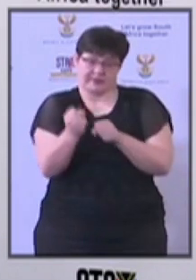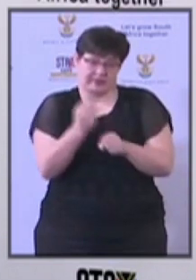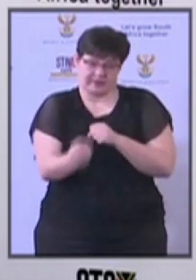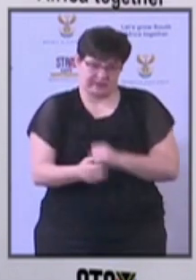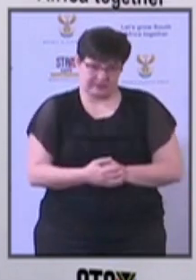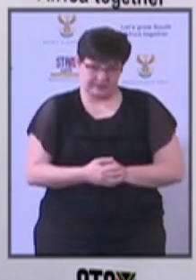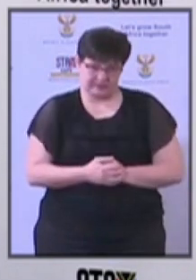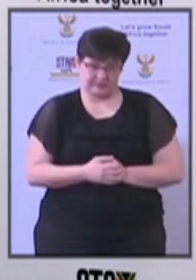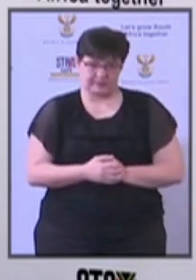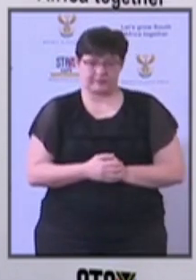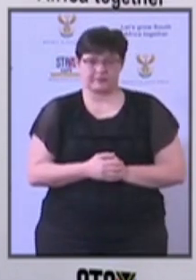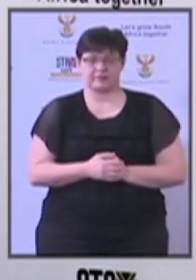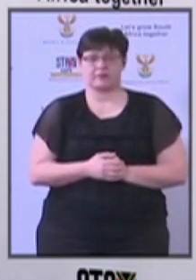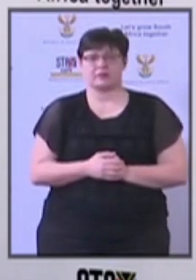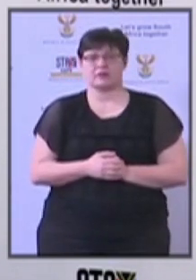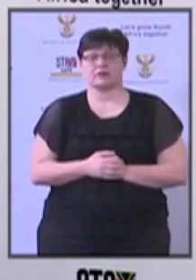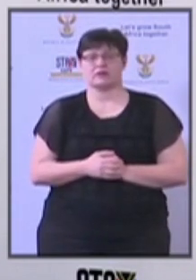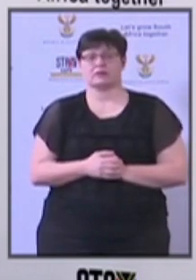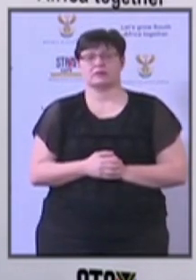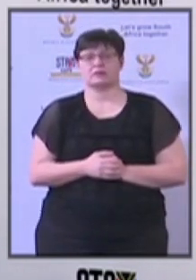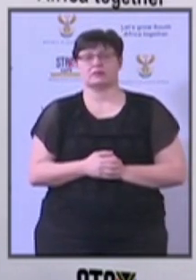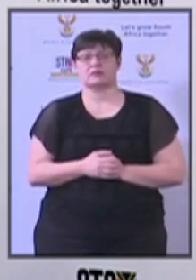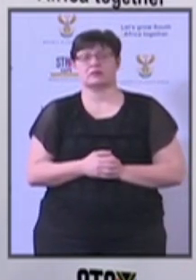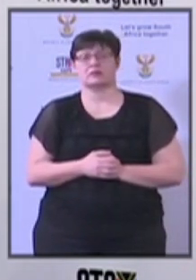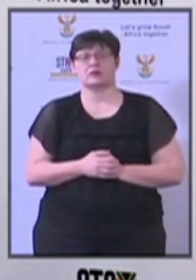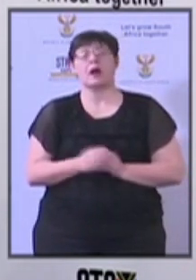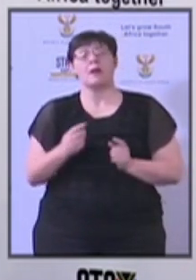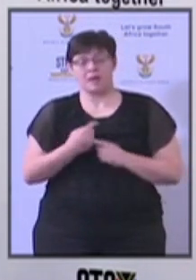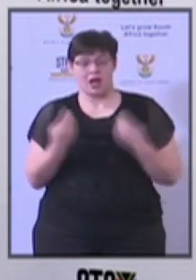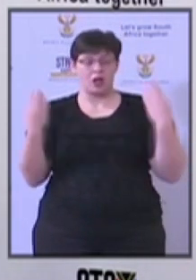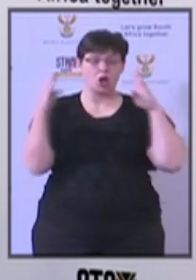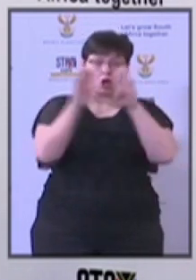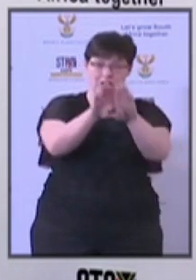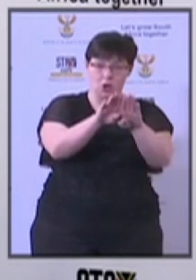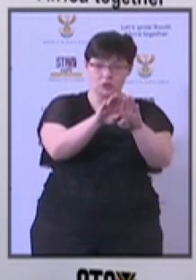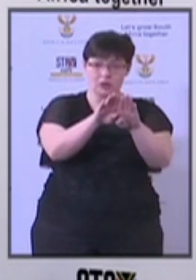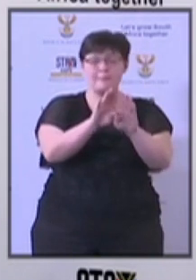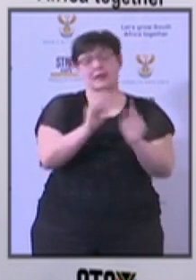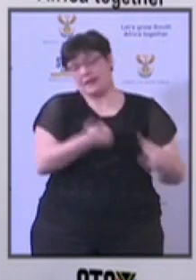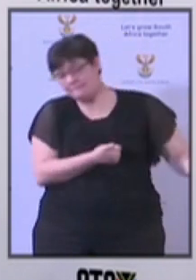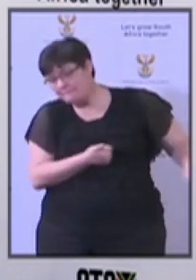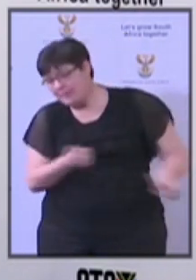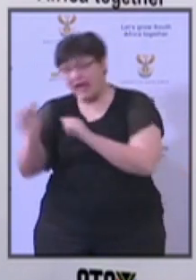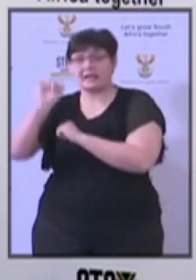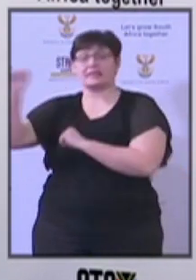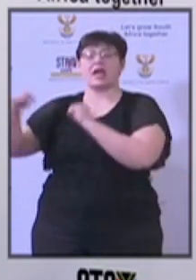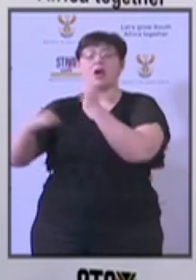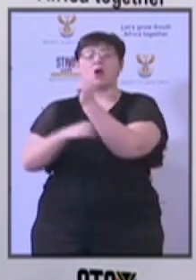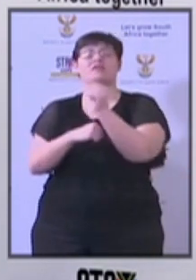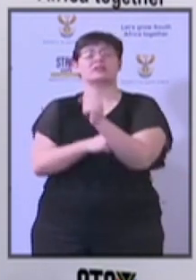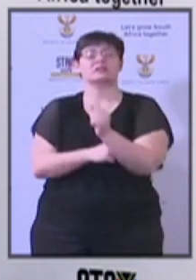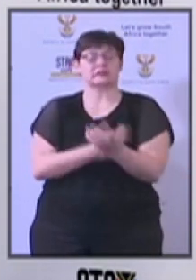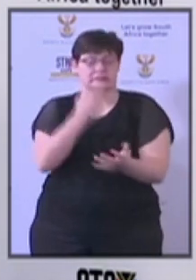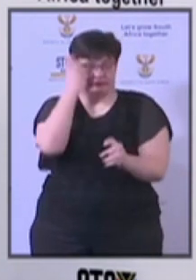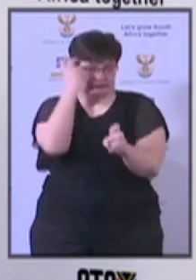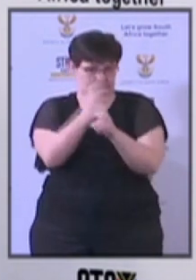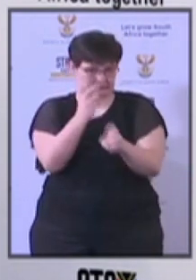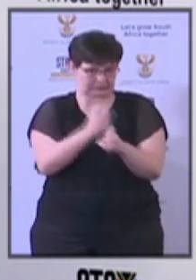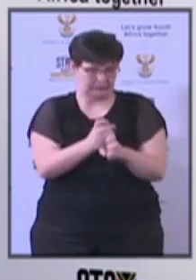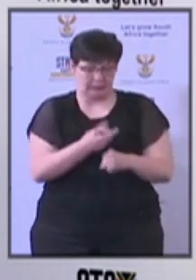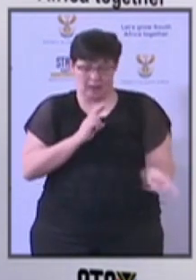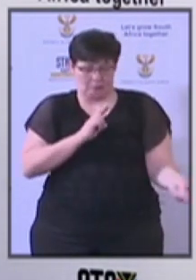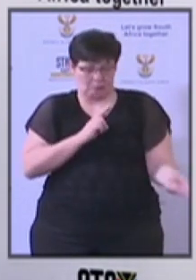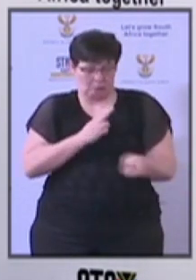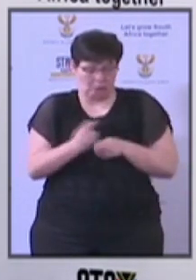The question about how many people were deported through the lockout is a bit tricky because I was not really prepared